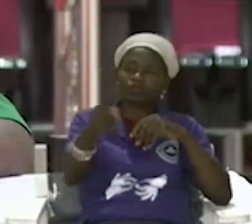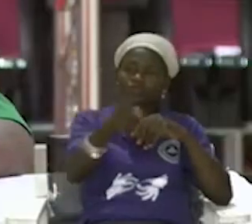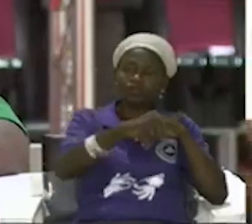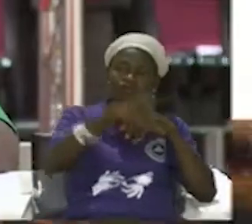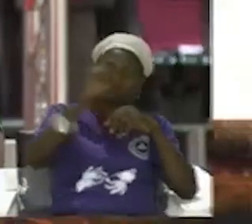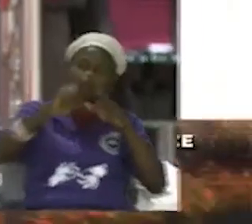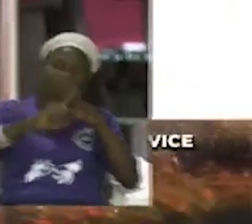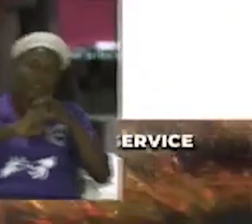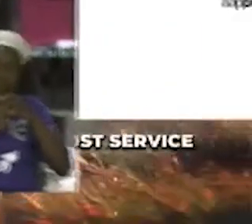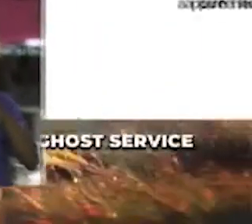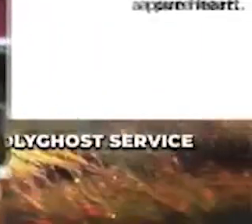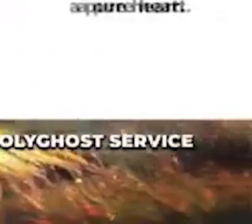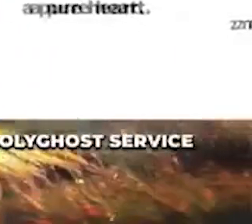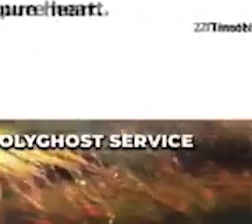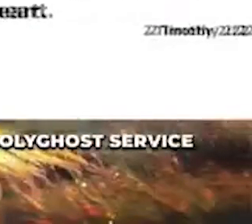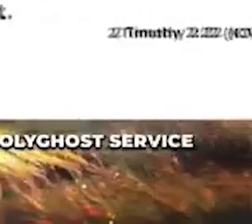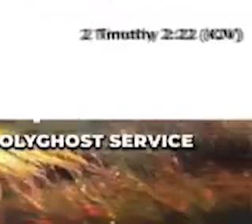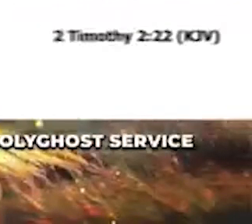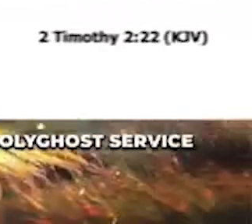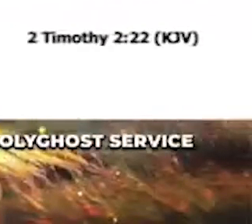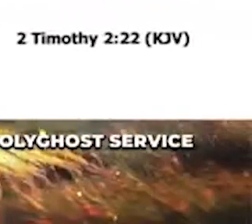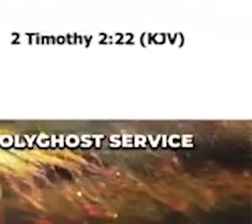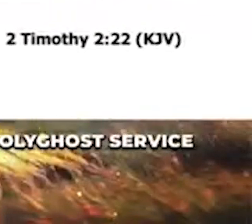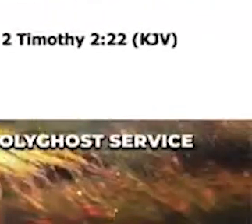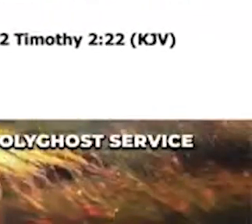flee youthful lusts.